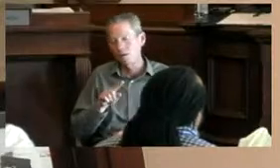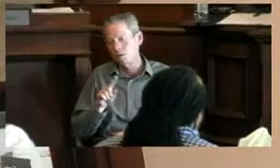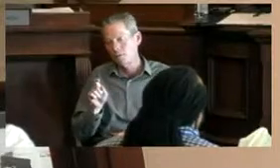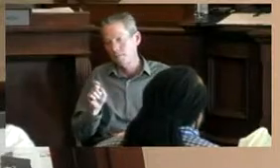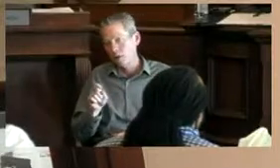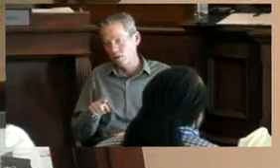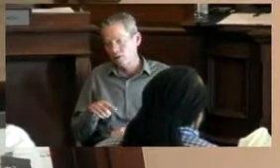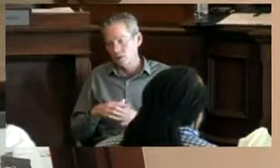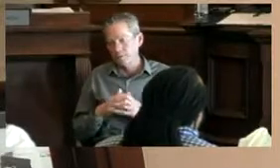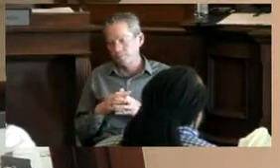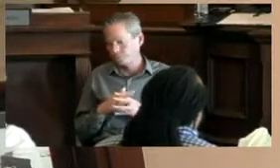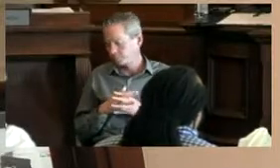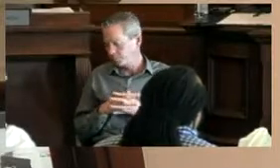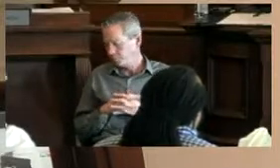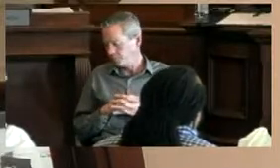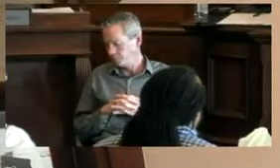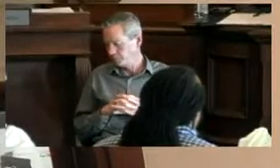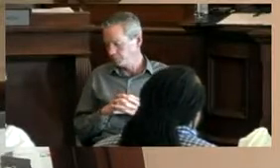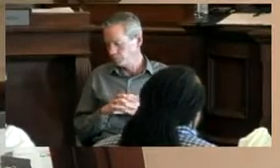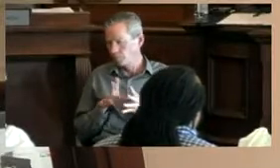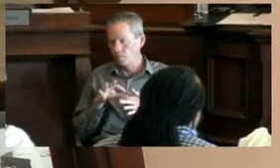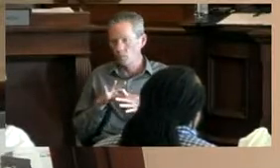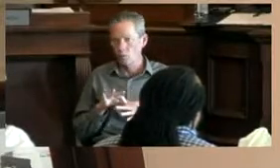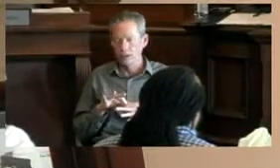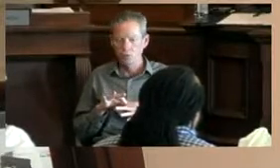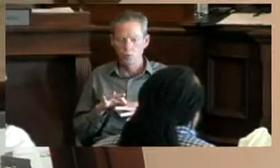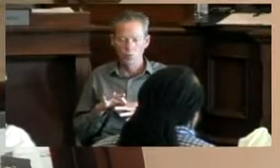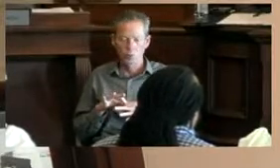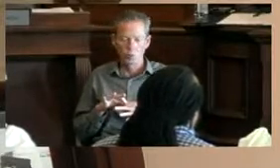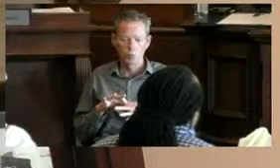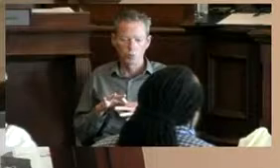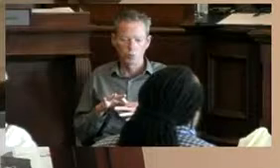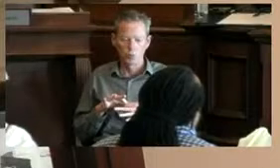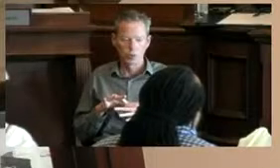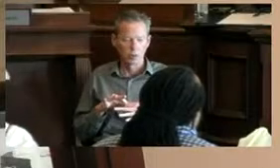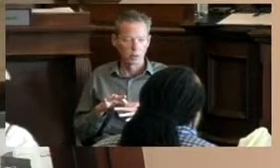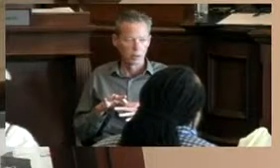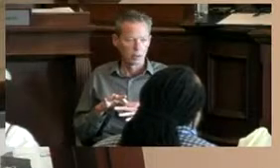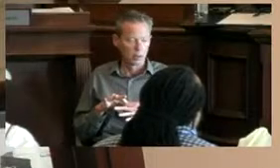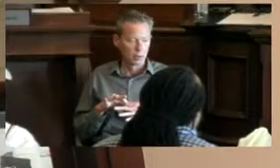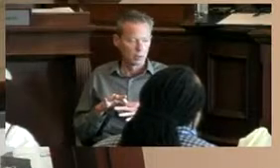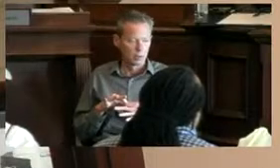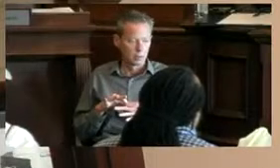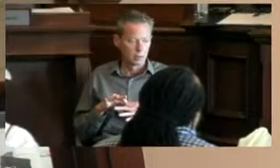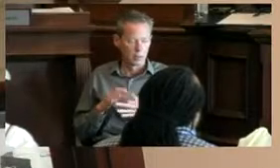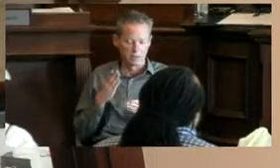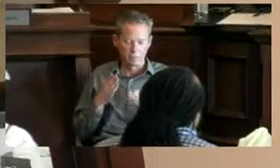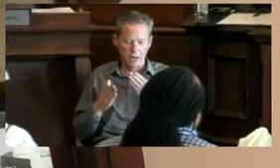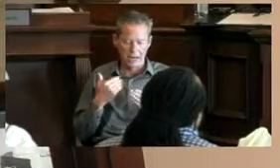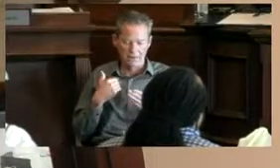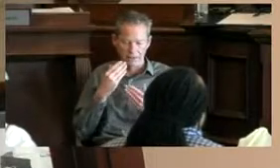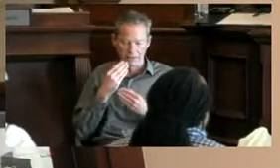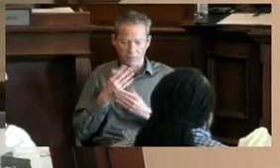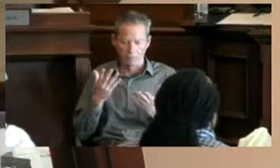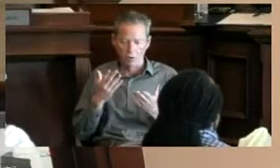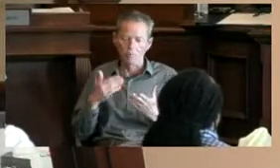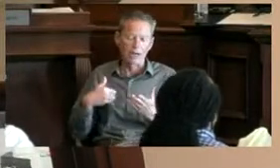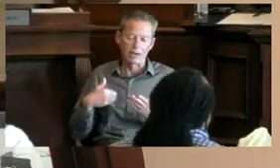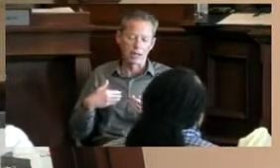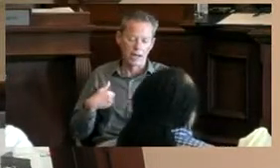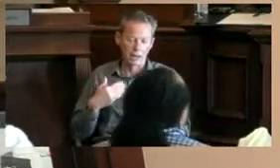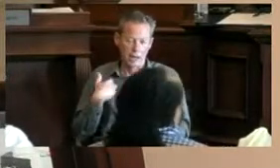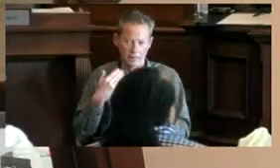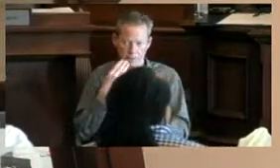though, is around, and you may not have this, you may not have this information yet, but I just want to get a